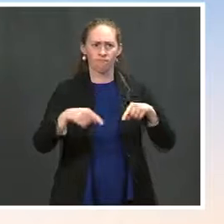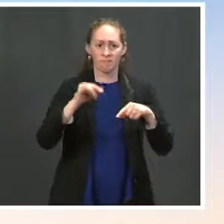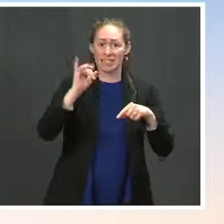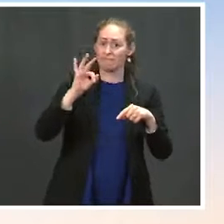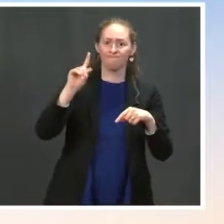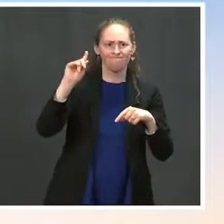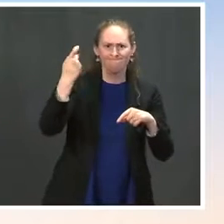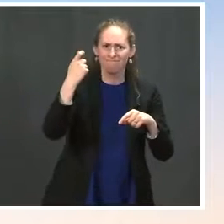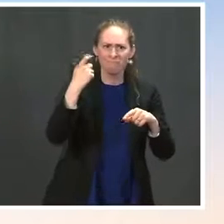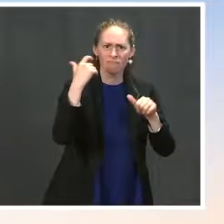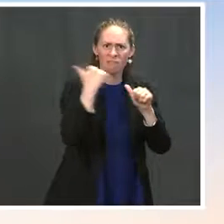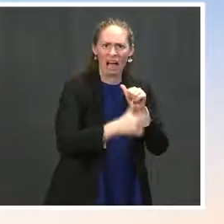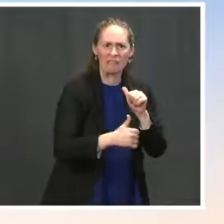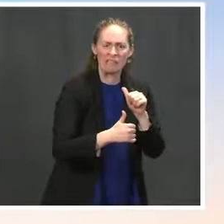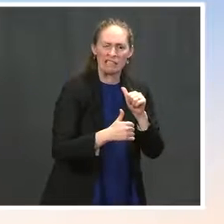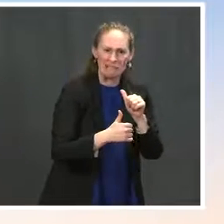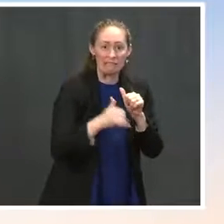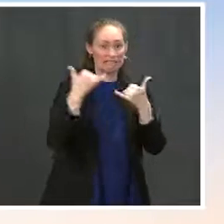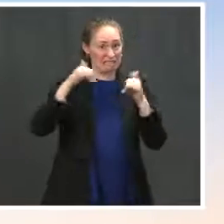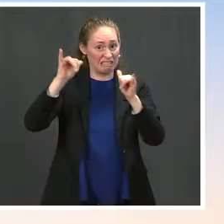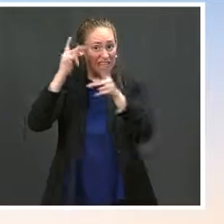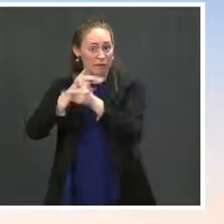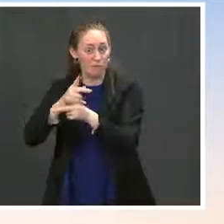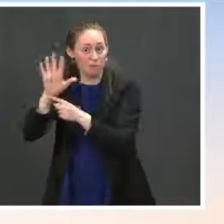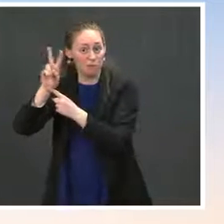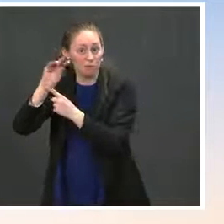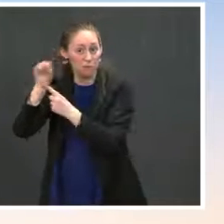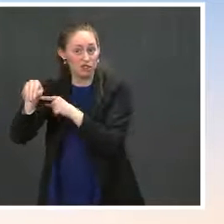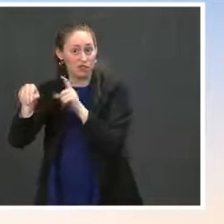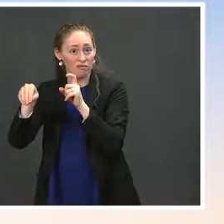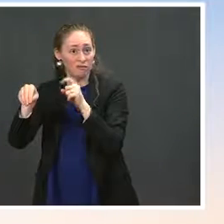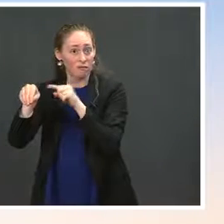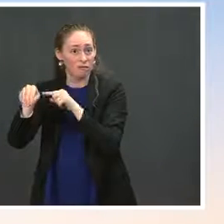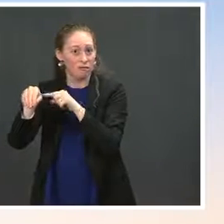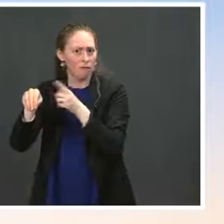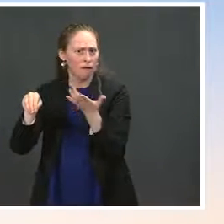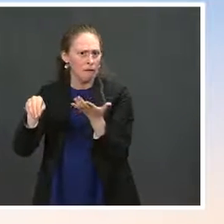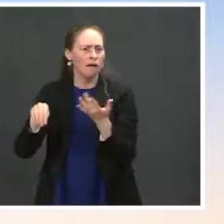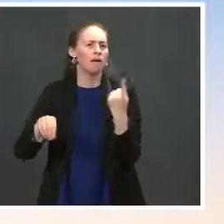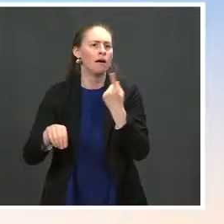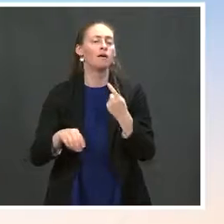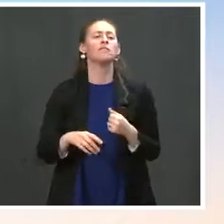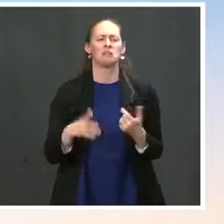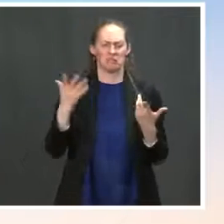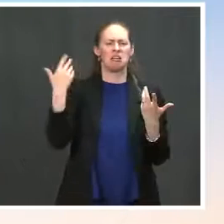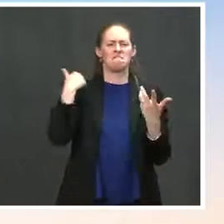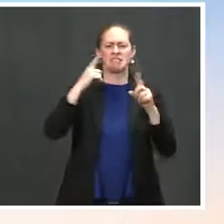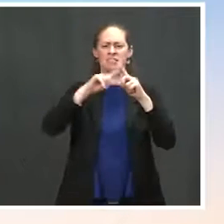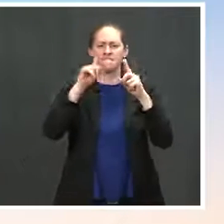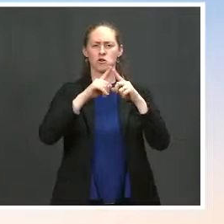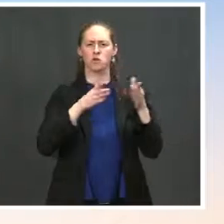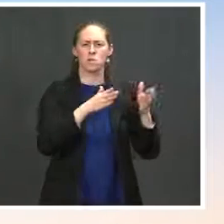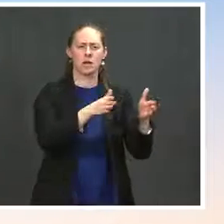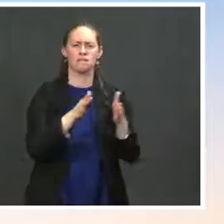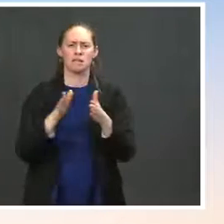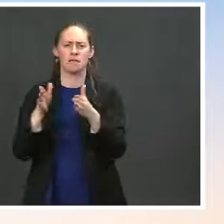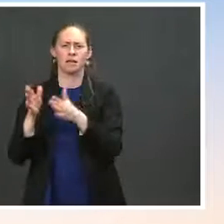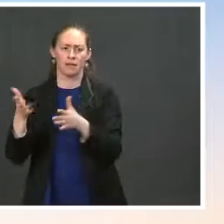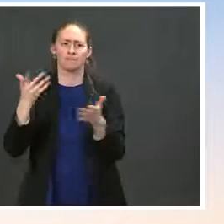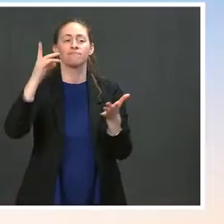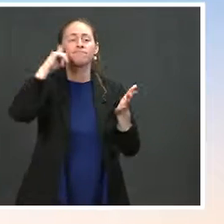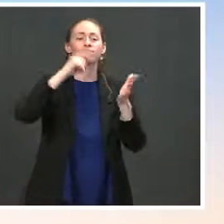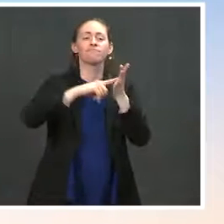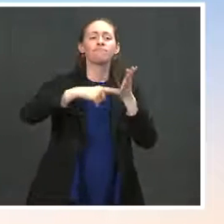still reach that target? Well, our view is that there are multiple pathways for each economic sector of the